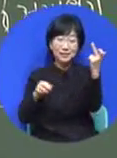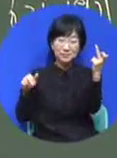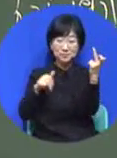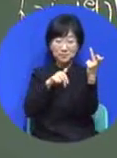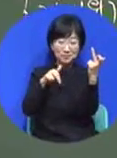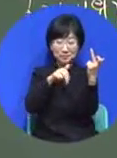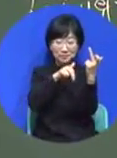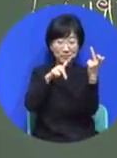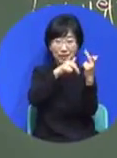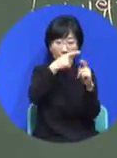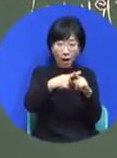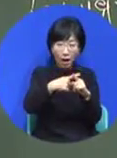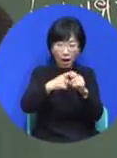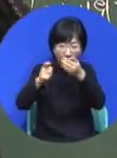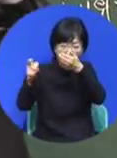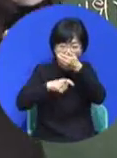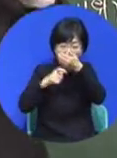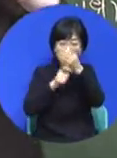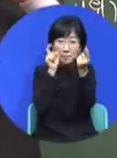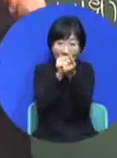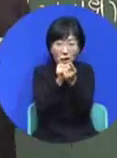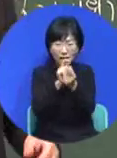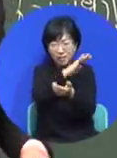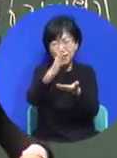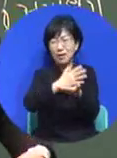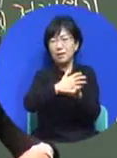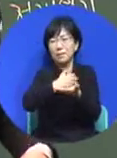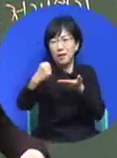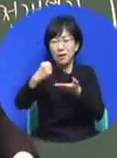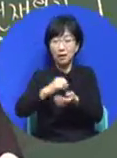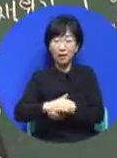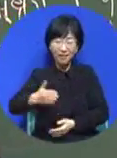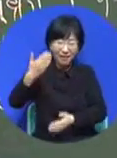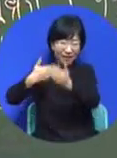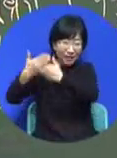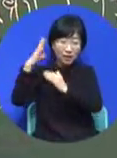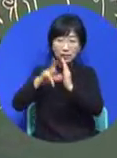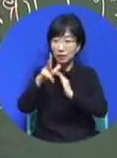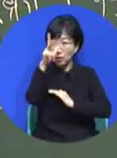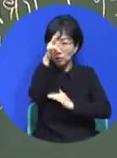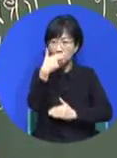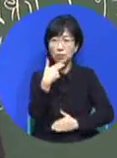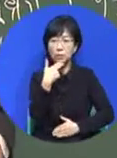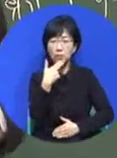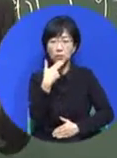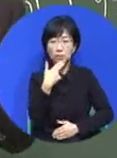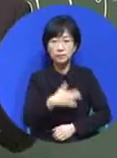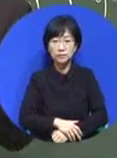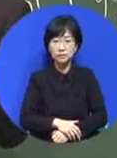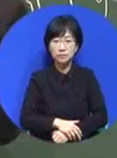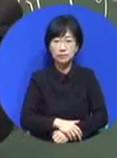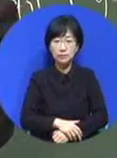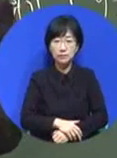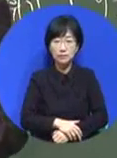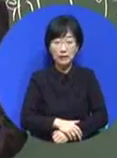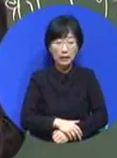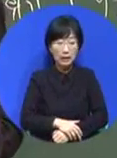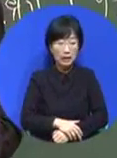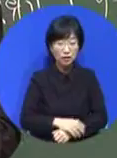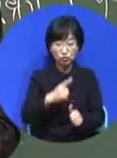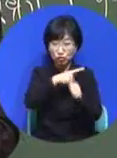if you made something or dug a well and other people took it, they'll just take it from you. Did they have